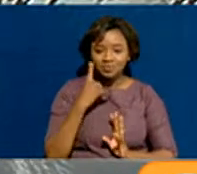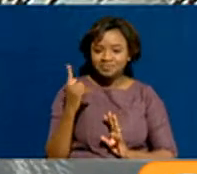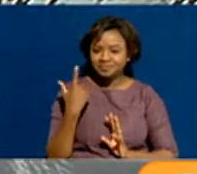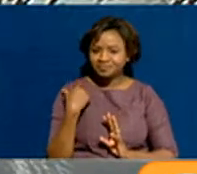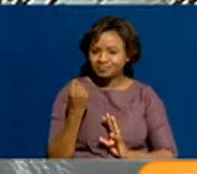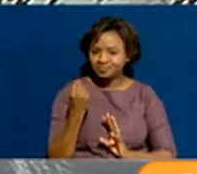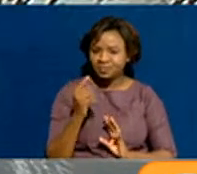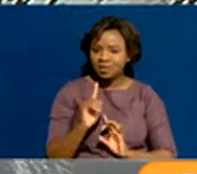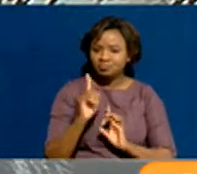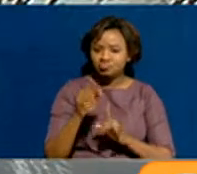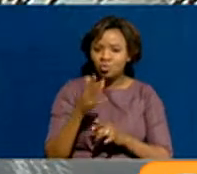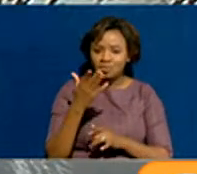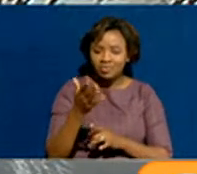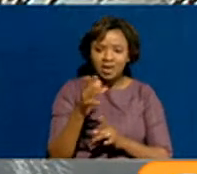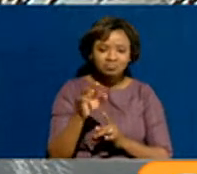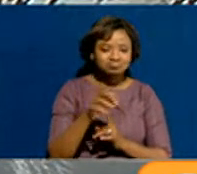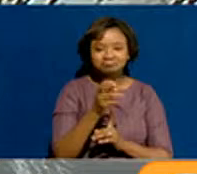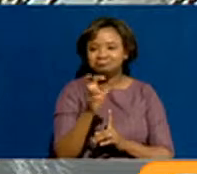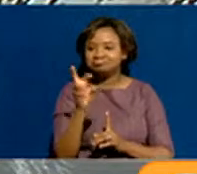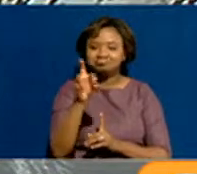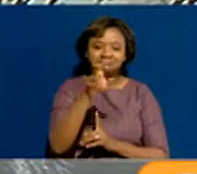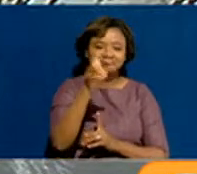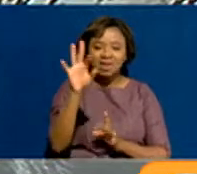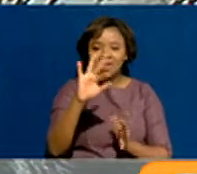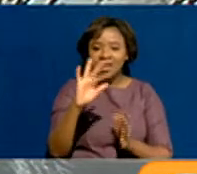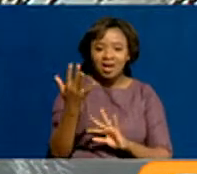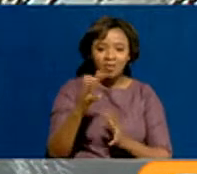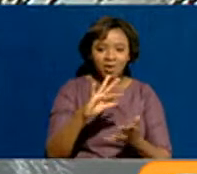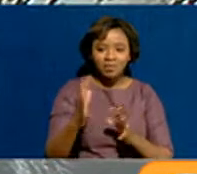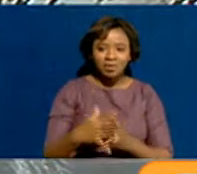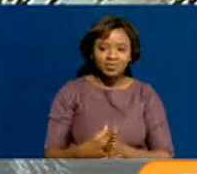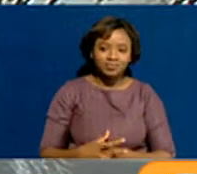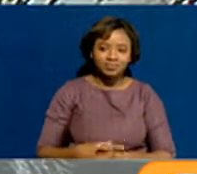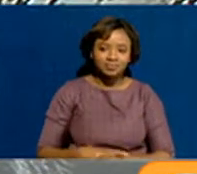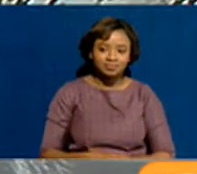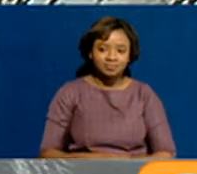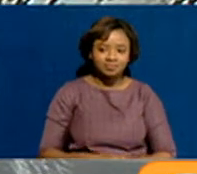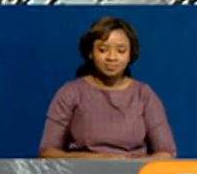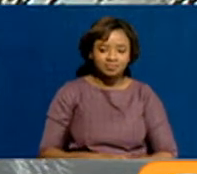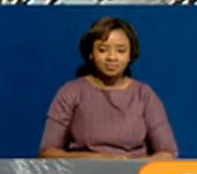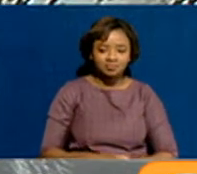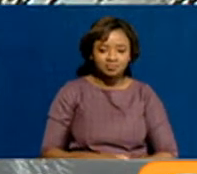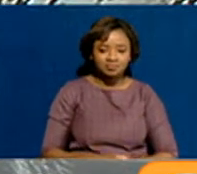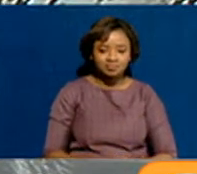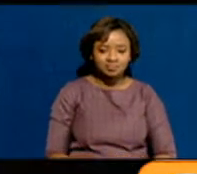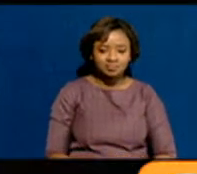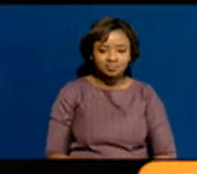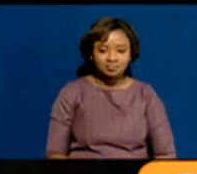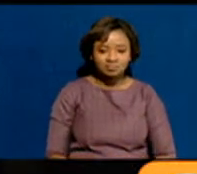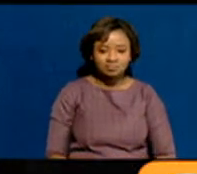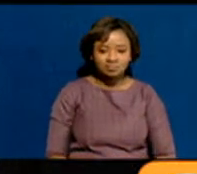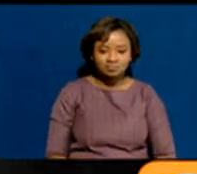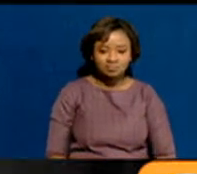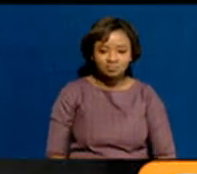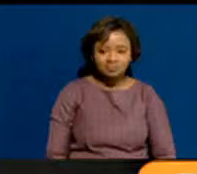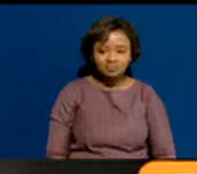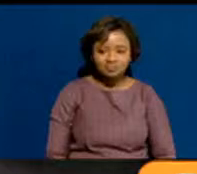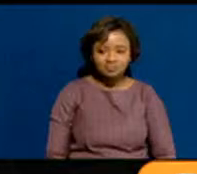the pilgrim and tourist site of Mount Sinai, and this was her experience.